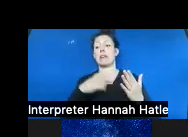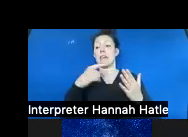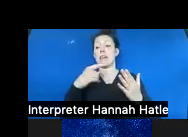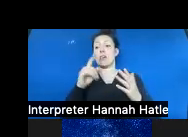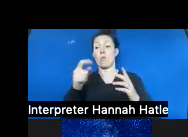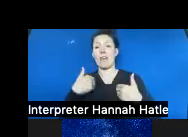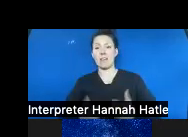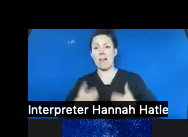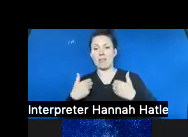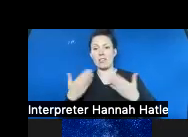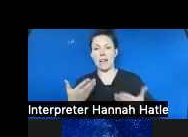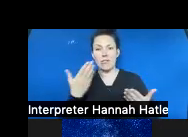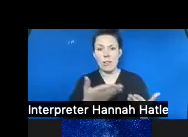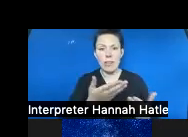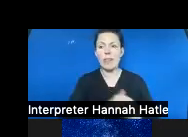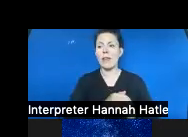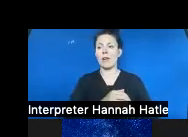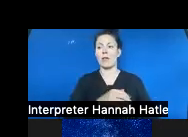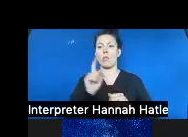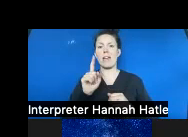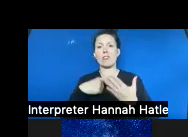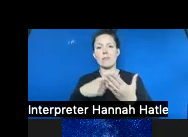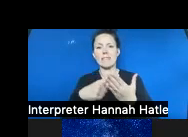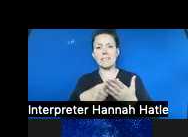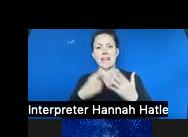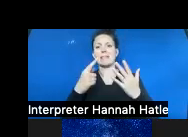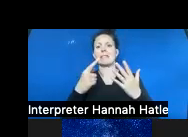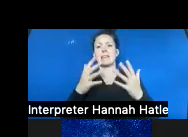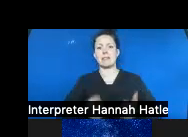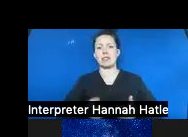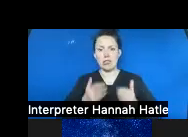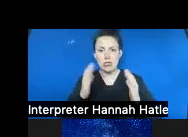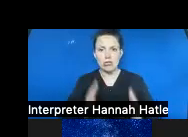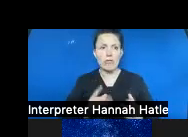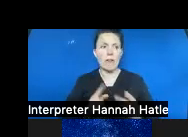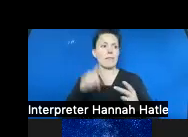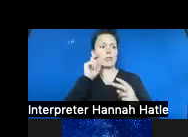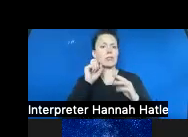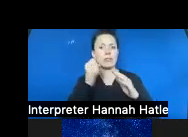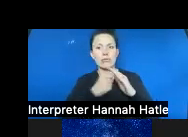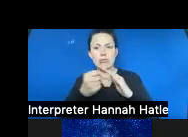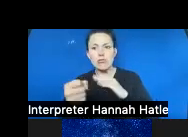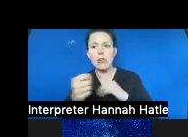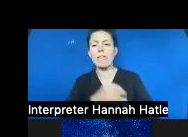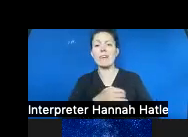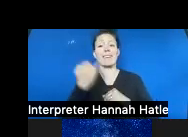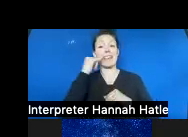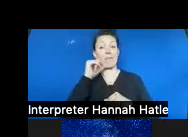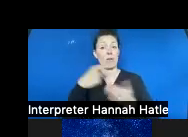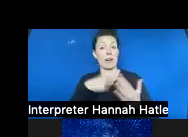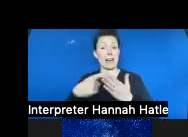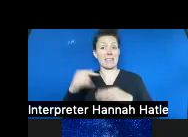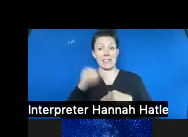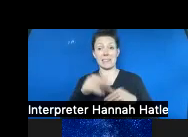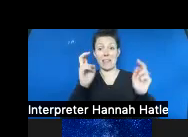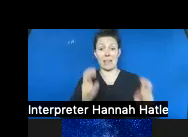ending exploitation isn't on the table to be discussed, that means it's on the menu out there in our communities. Don't let that happen. Bring it